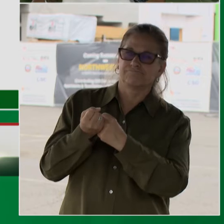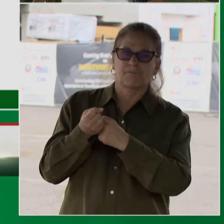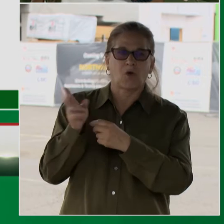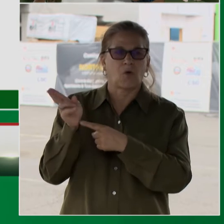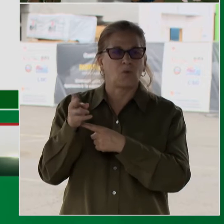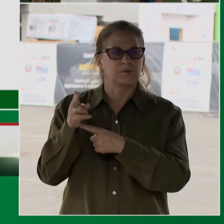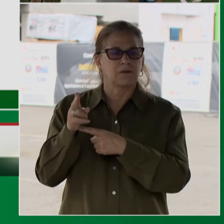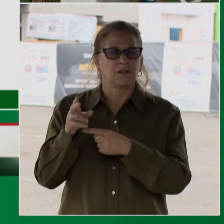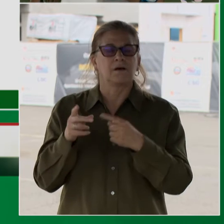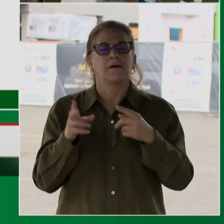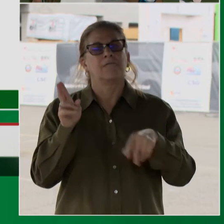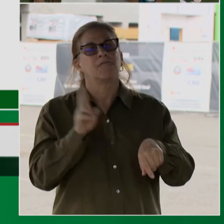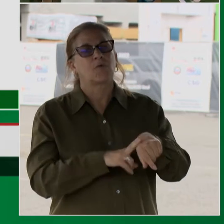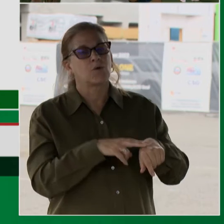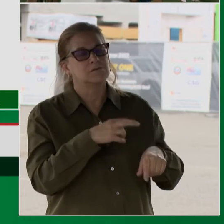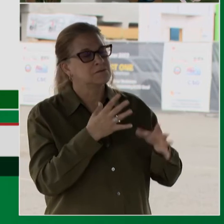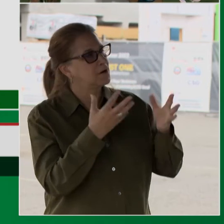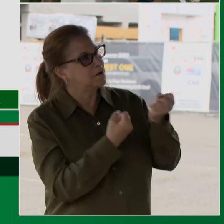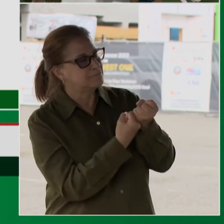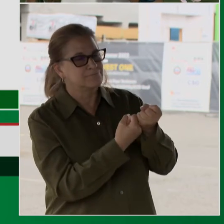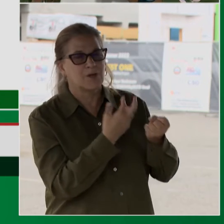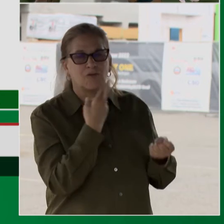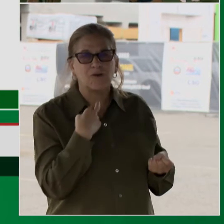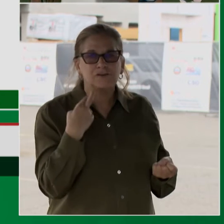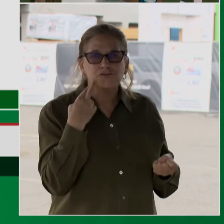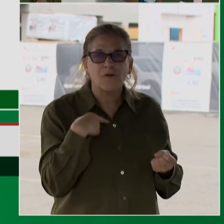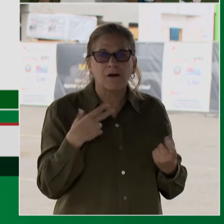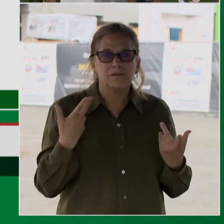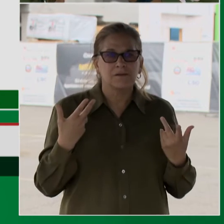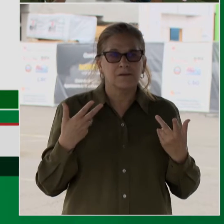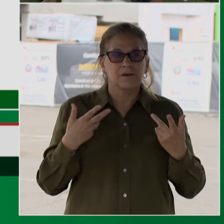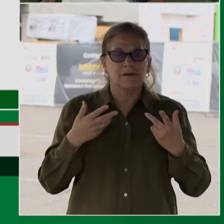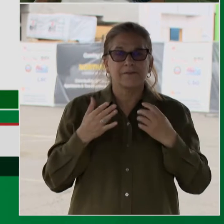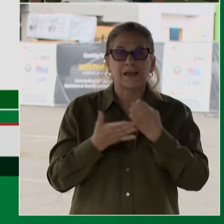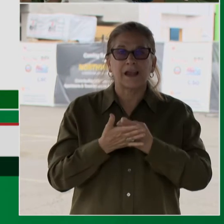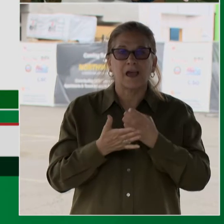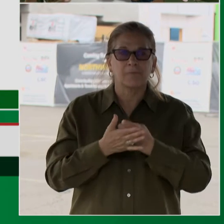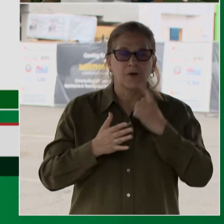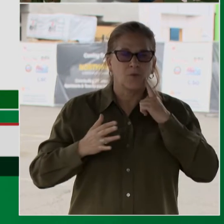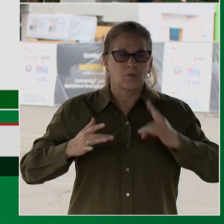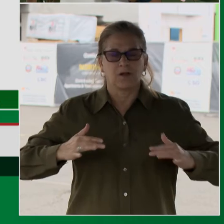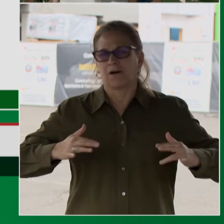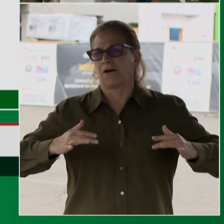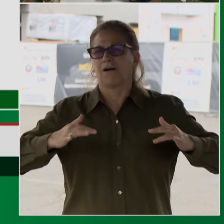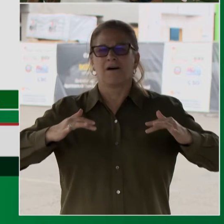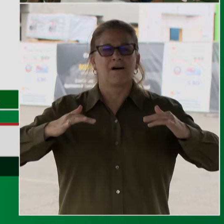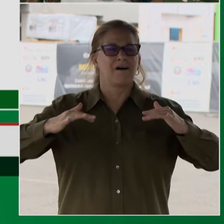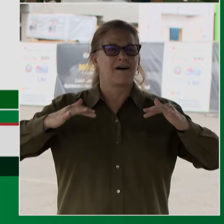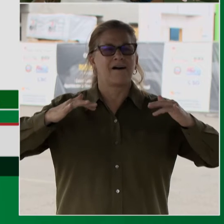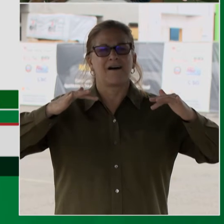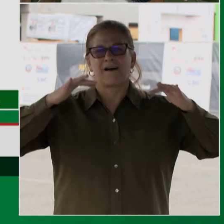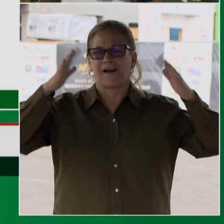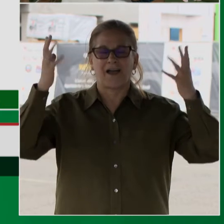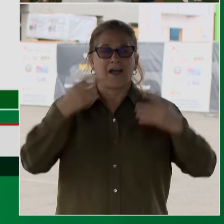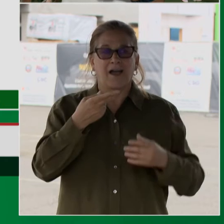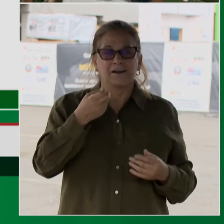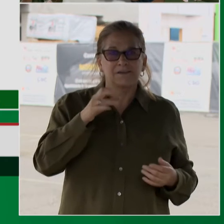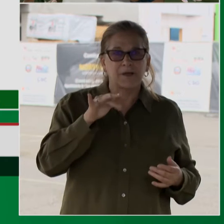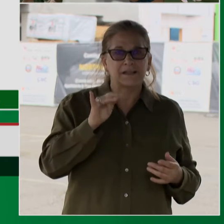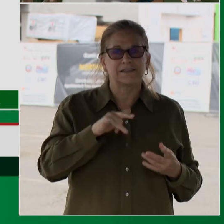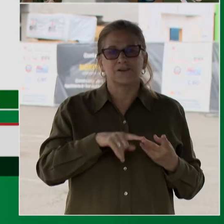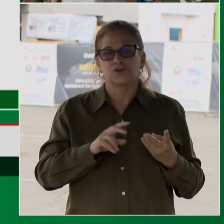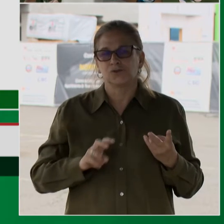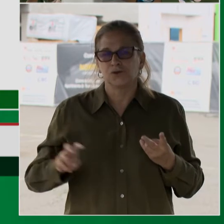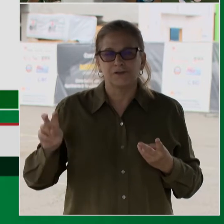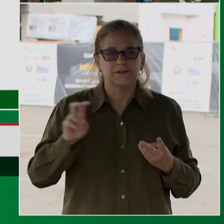full. That means there's great things happening out in the city, on the streets, in the neighborhoods. And so as we think about hospitality and tourism, this is how we're approaching